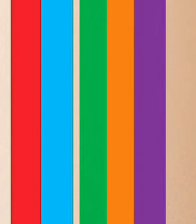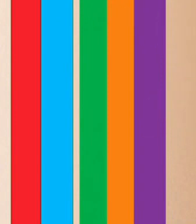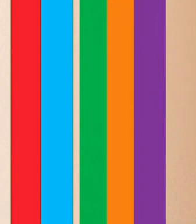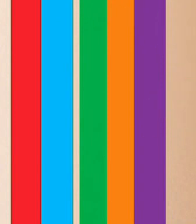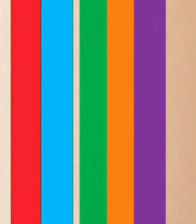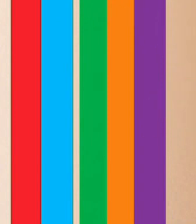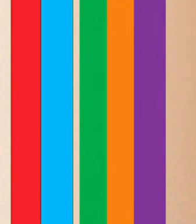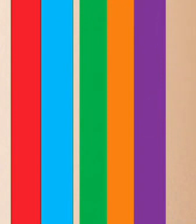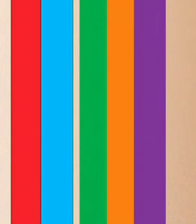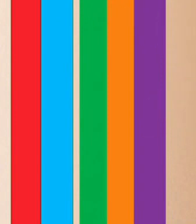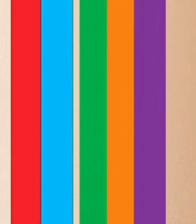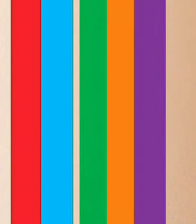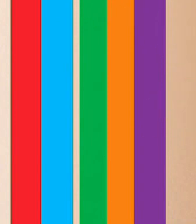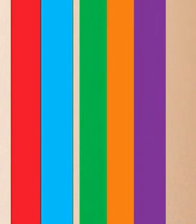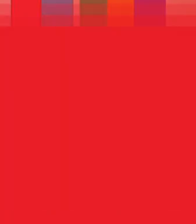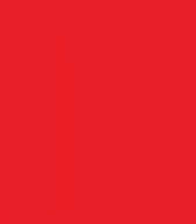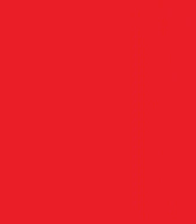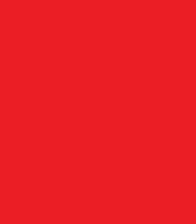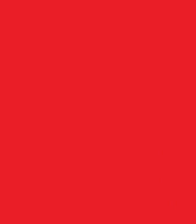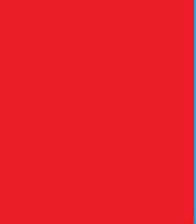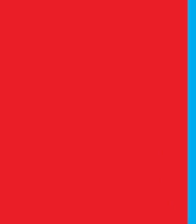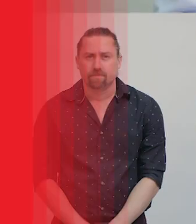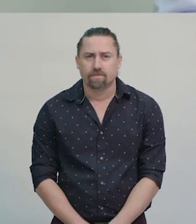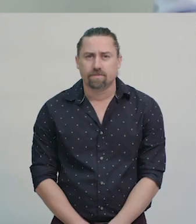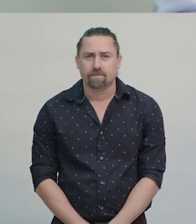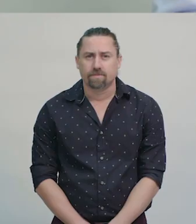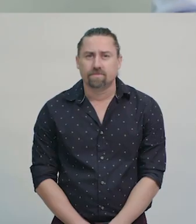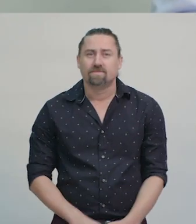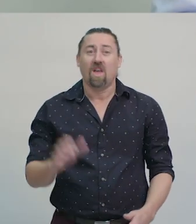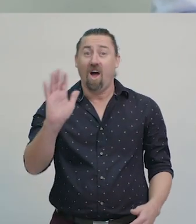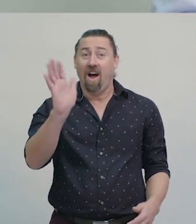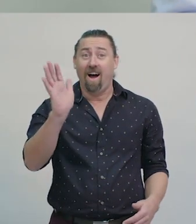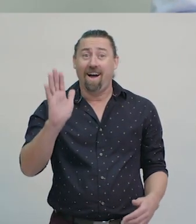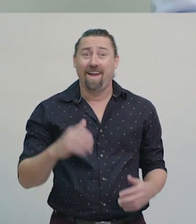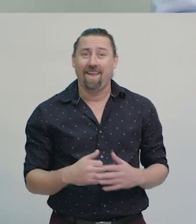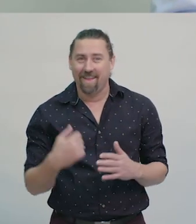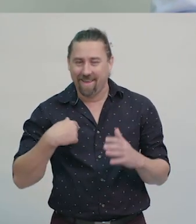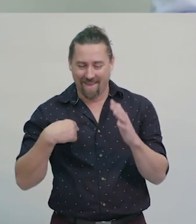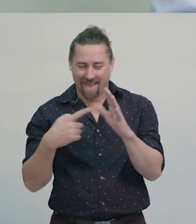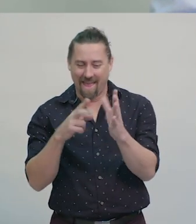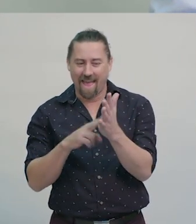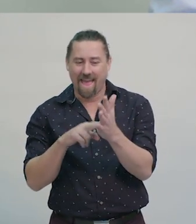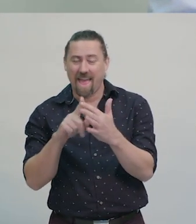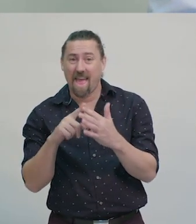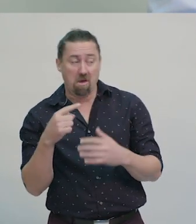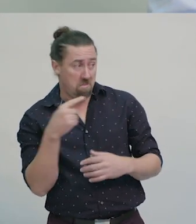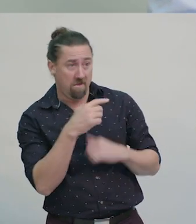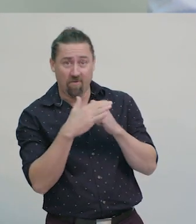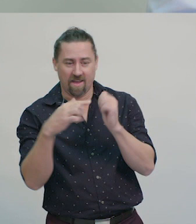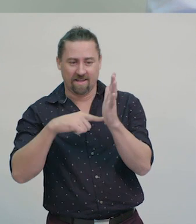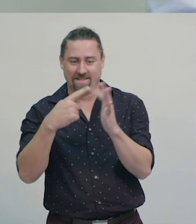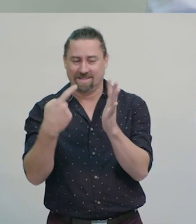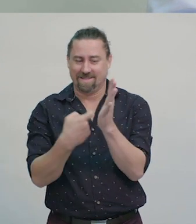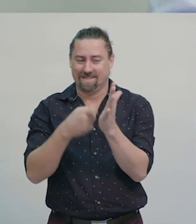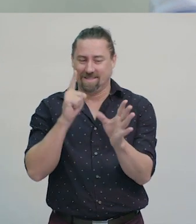the subject of our mathematics lesson today. Hi everyone, my name's Anne and this is my friend